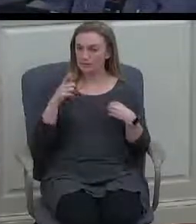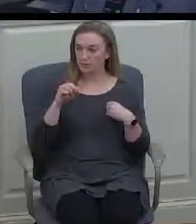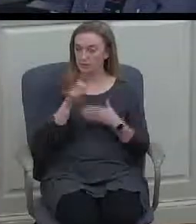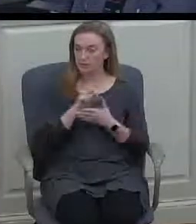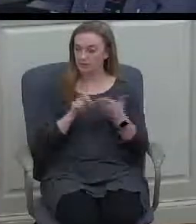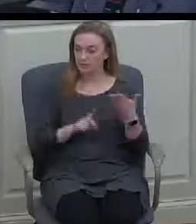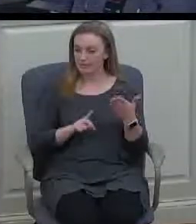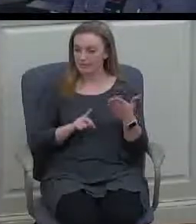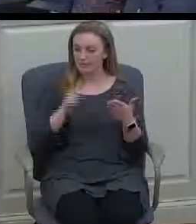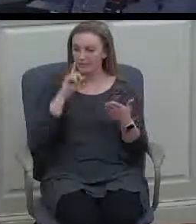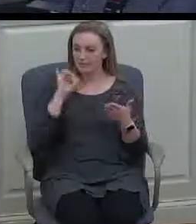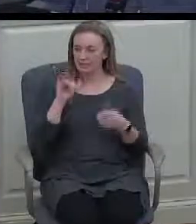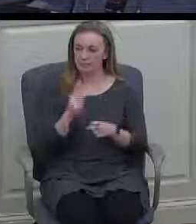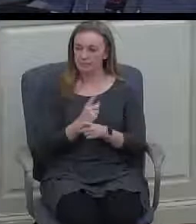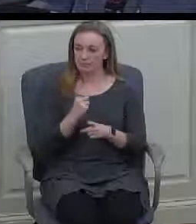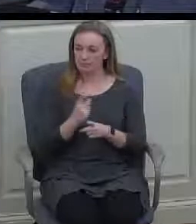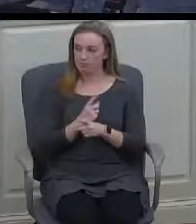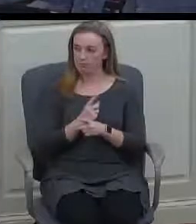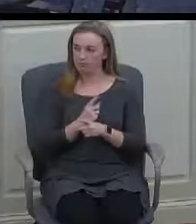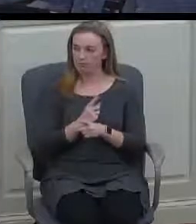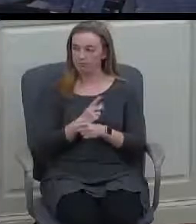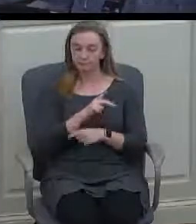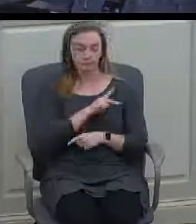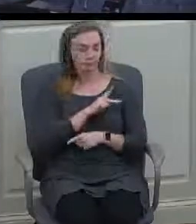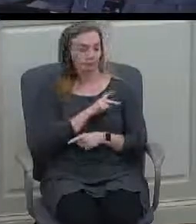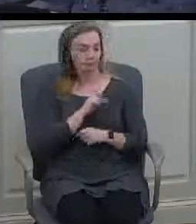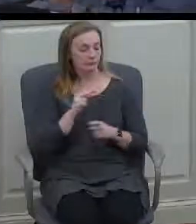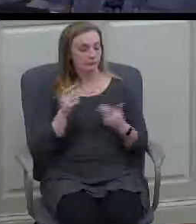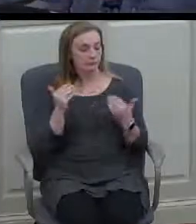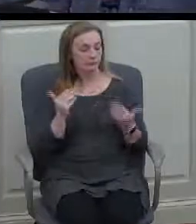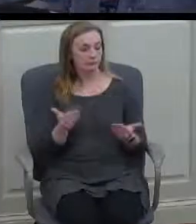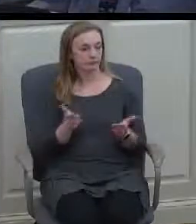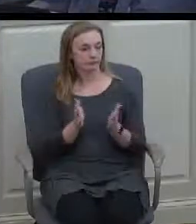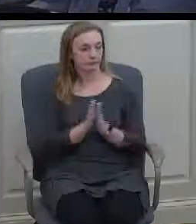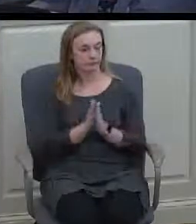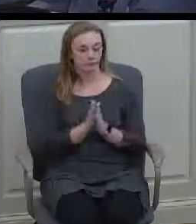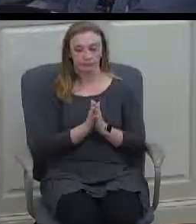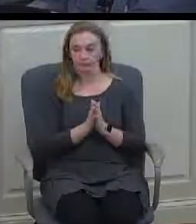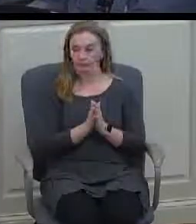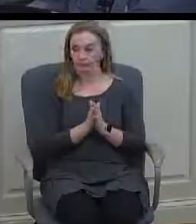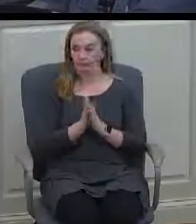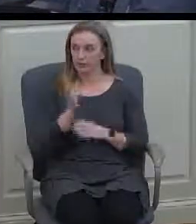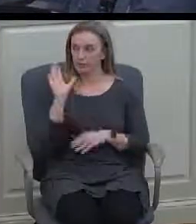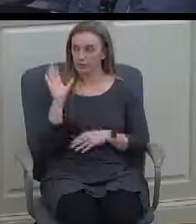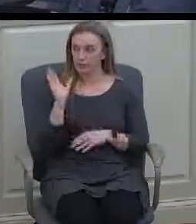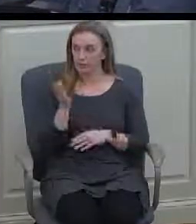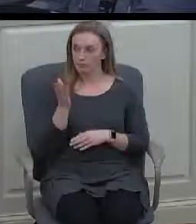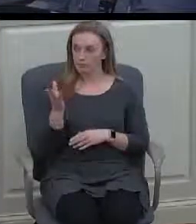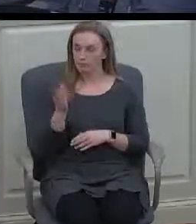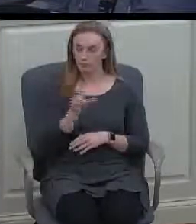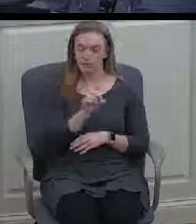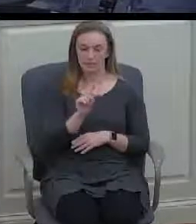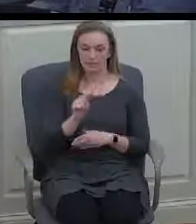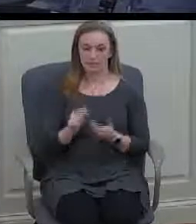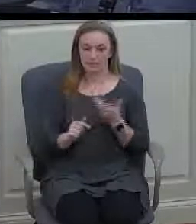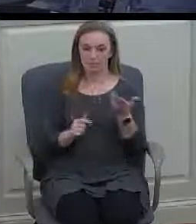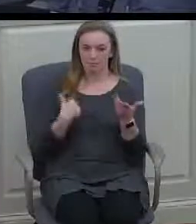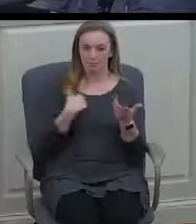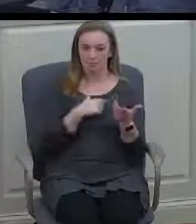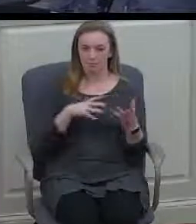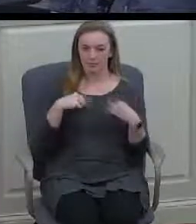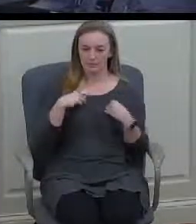the record? I think that'd be appropriate. Chair will entertain a motion. I'll move to accept the design. Thank you, Commissioner Terry. Is there a